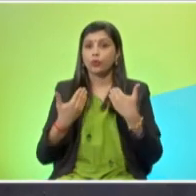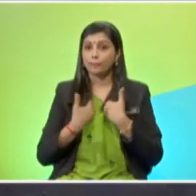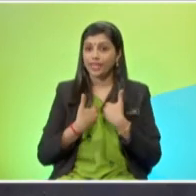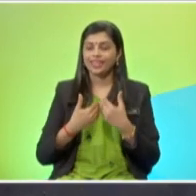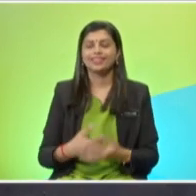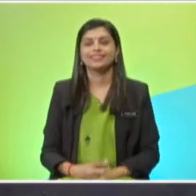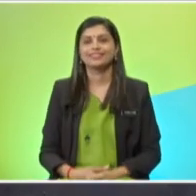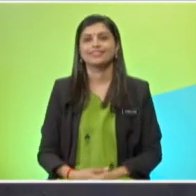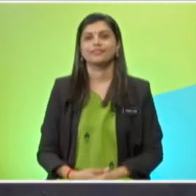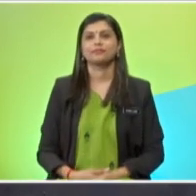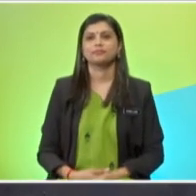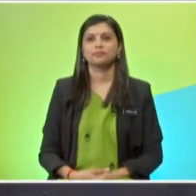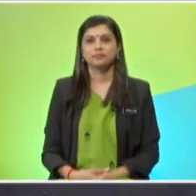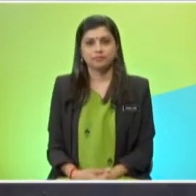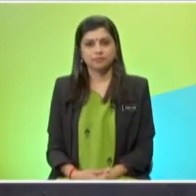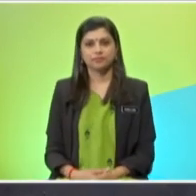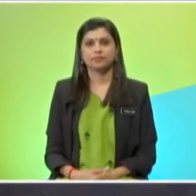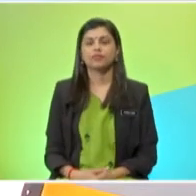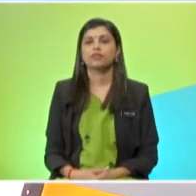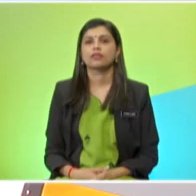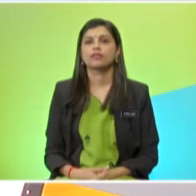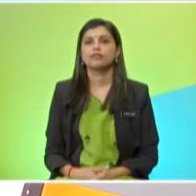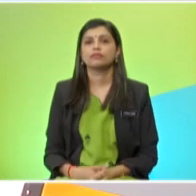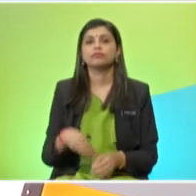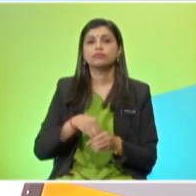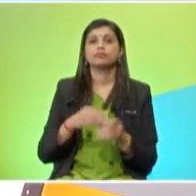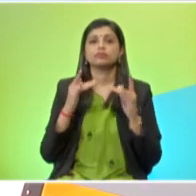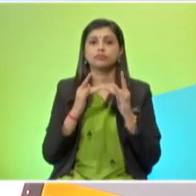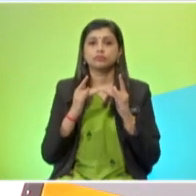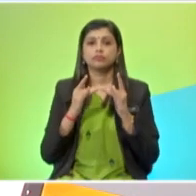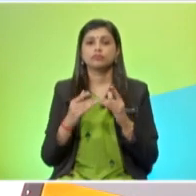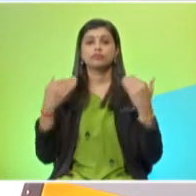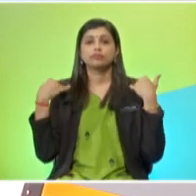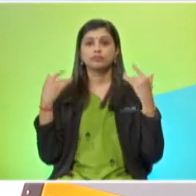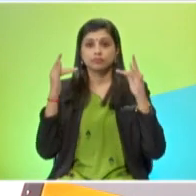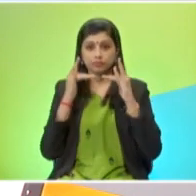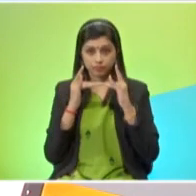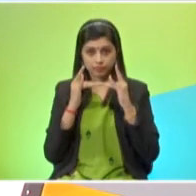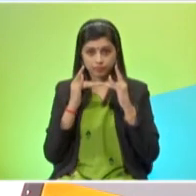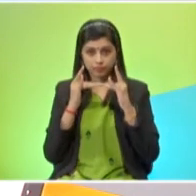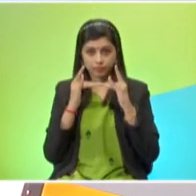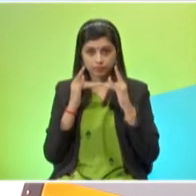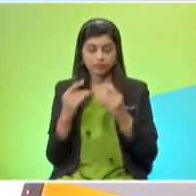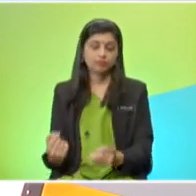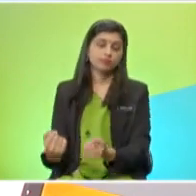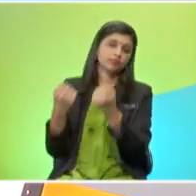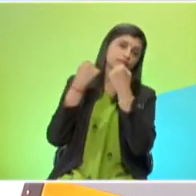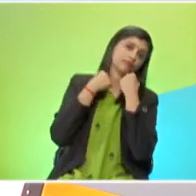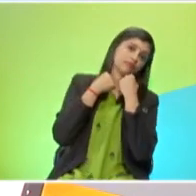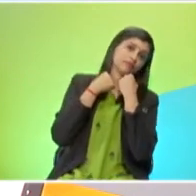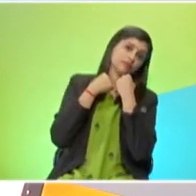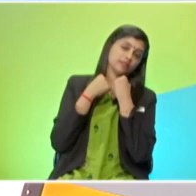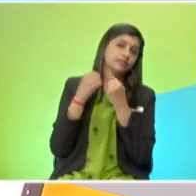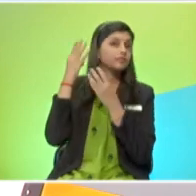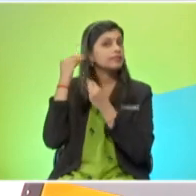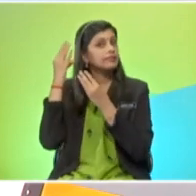My Home Has Rooms. Okay, let's sing together, honey. All right. In my bedroom there is a bed, a sheet to